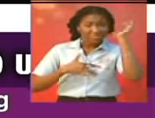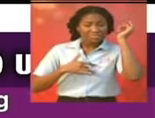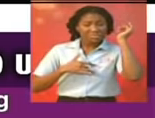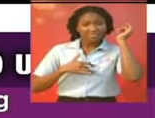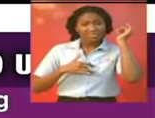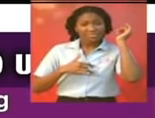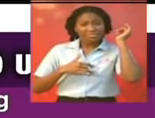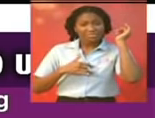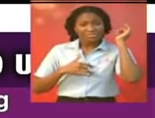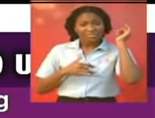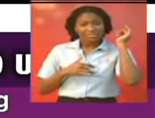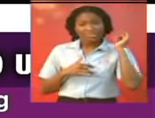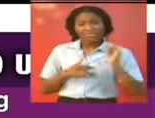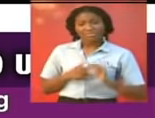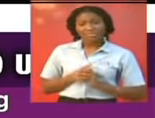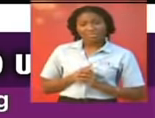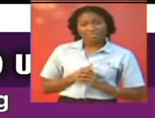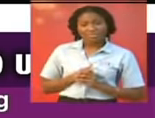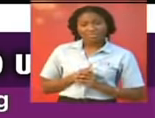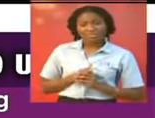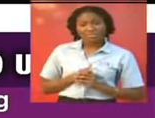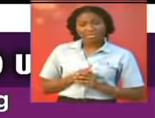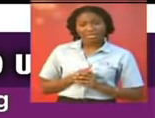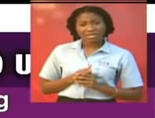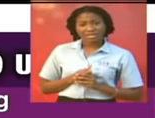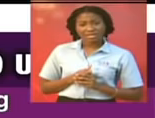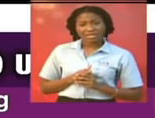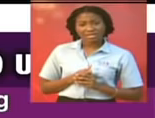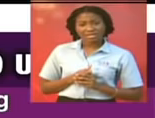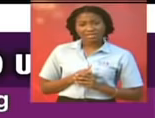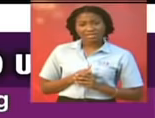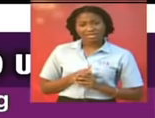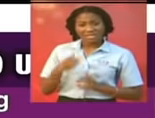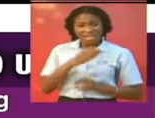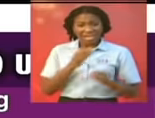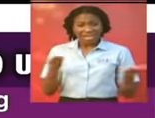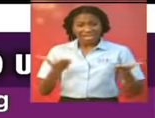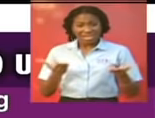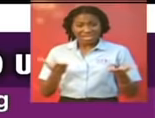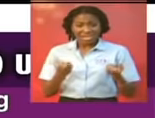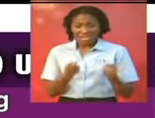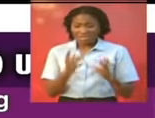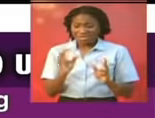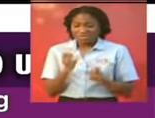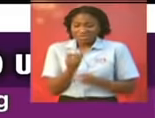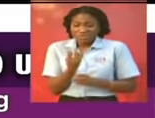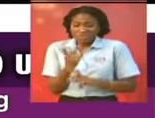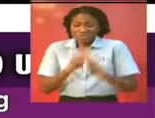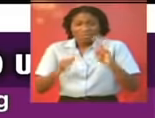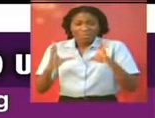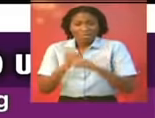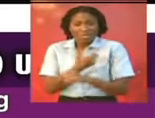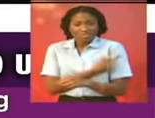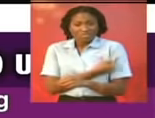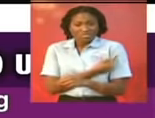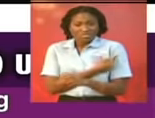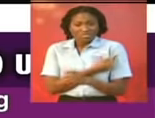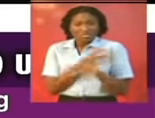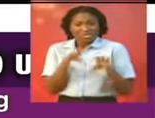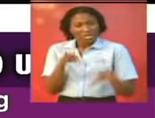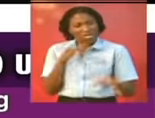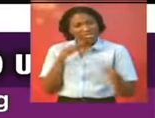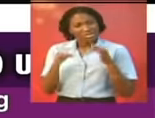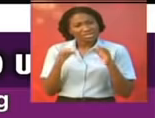can transmit the virus, and our vaccination percentage would still be very low. Okay. If you could just explain